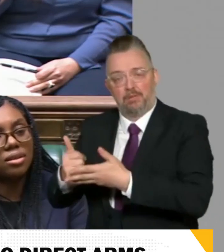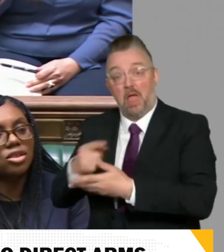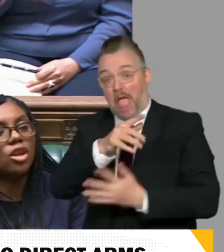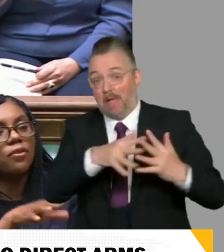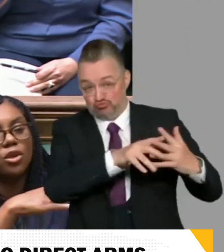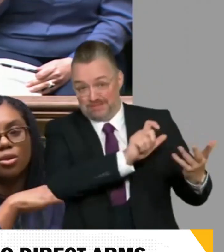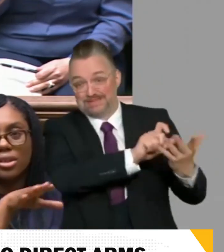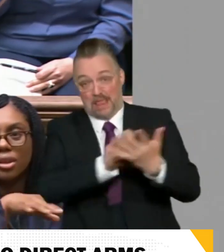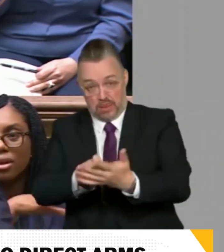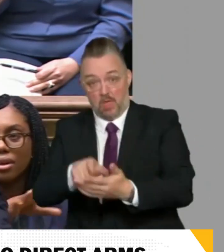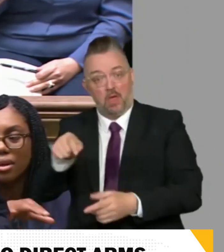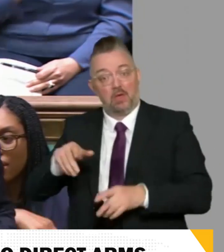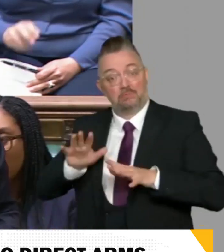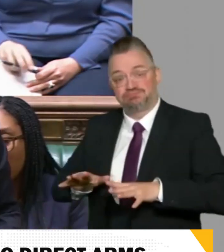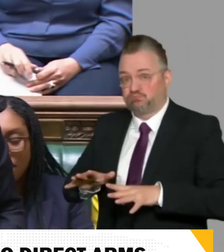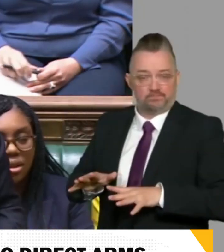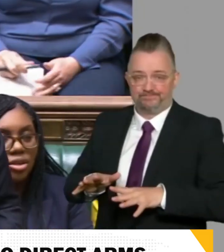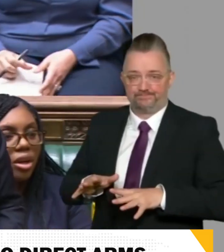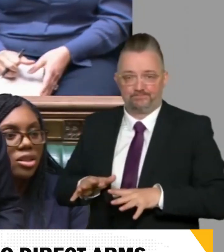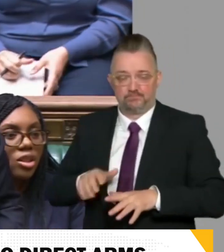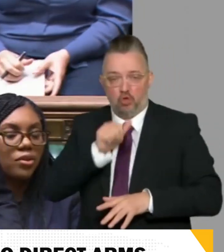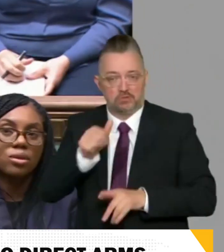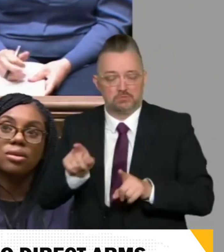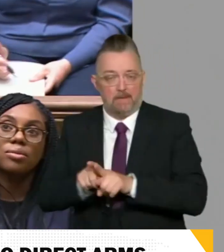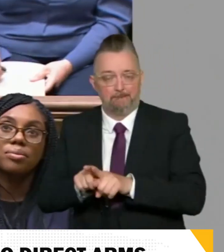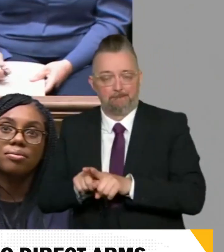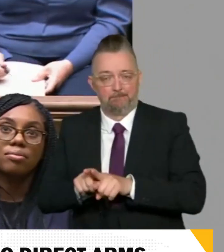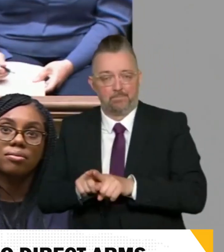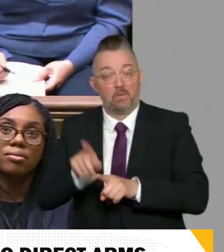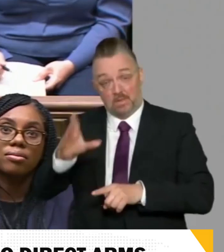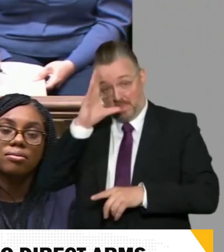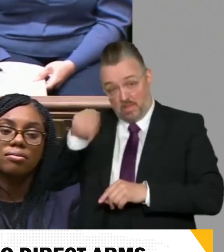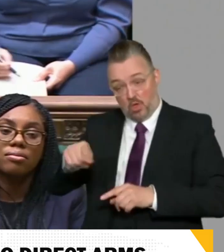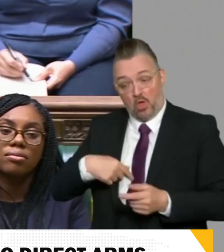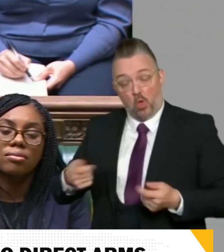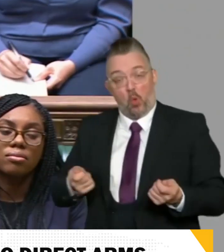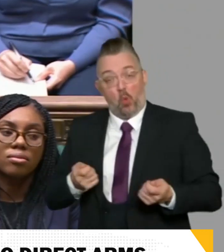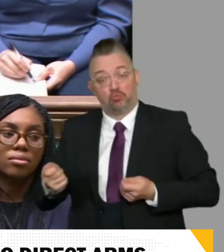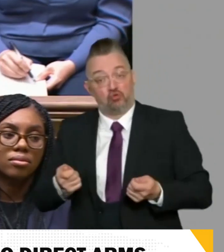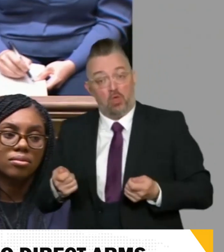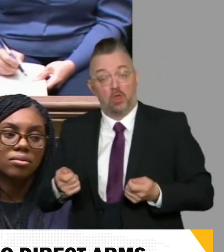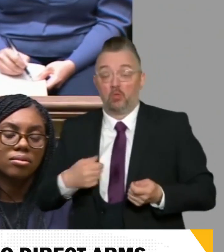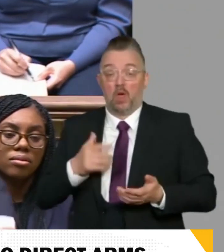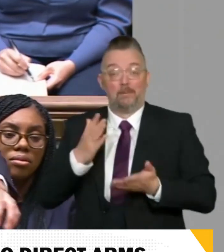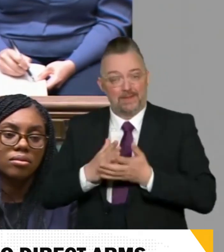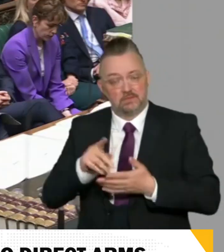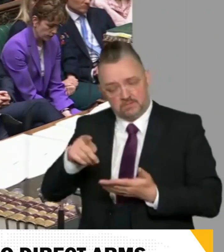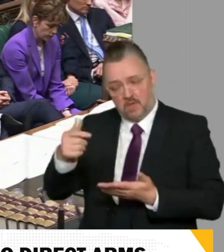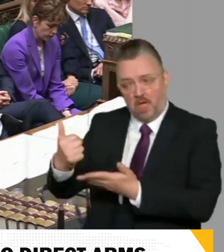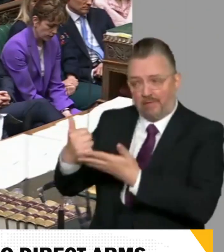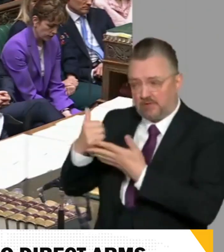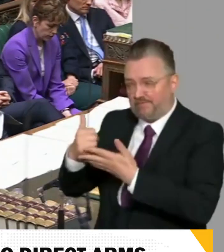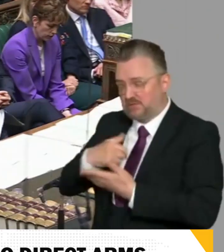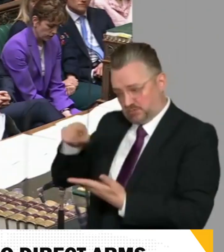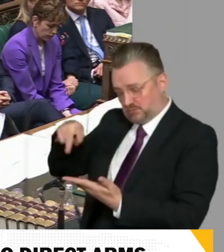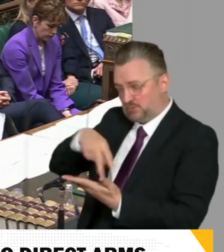of the government's robust arms control regime, we do regularly review advice to ensure compliance with international law, and